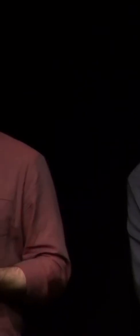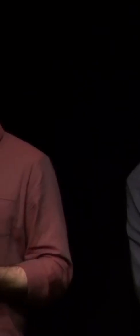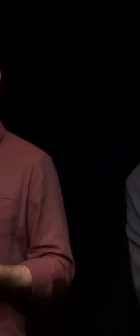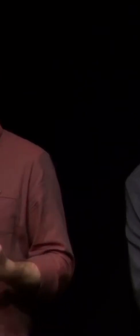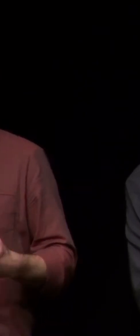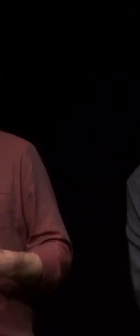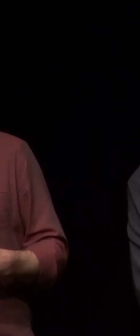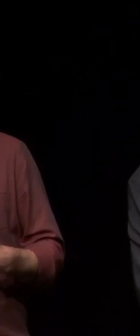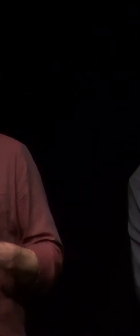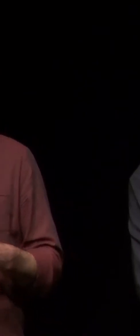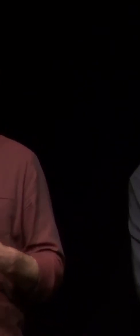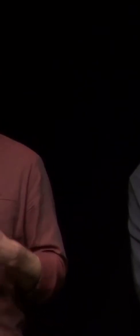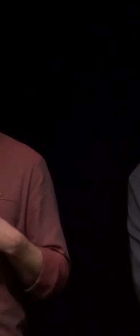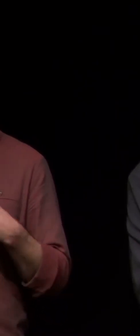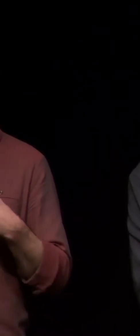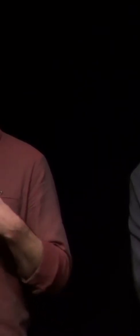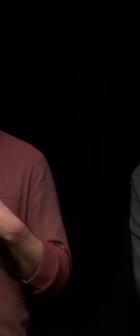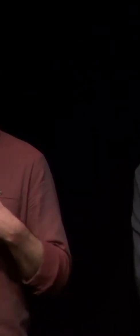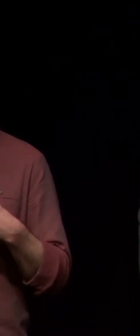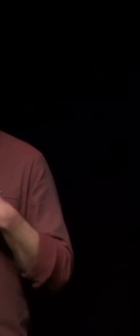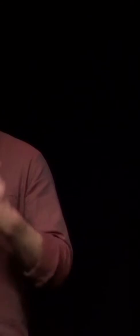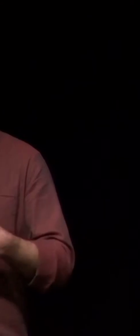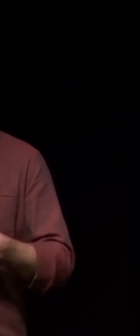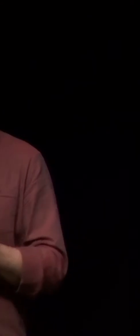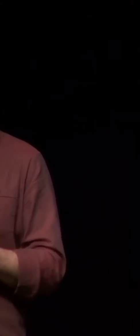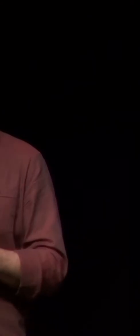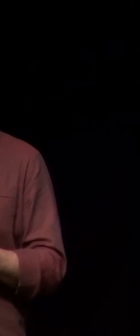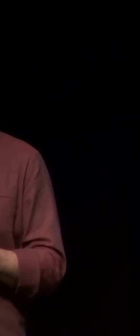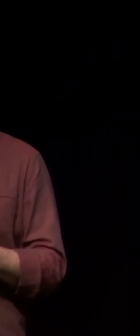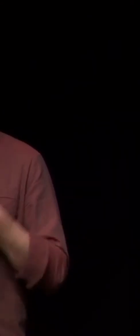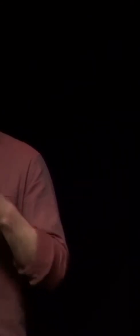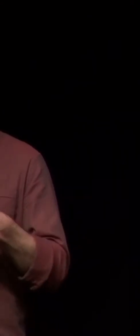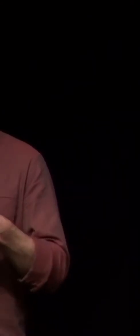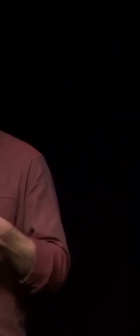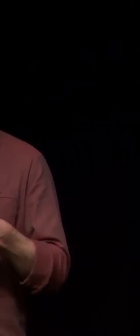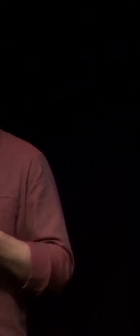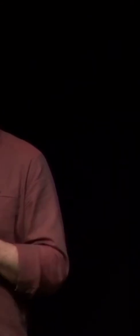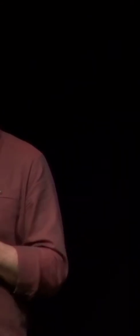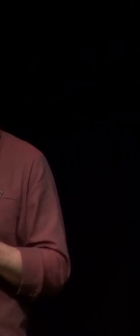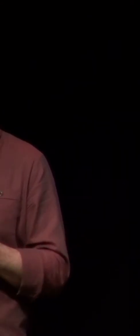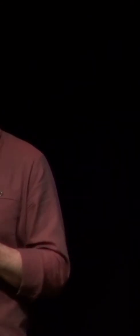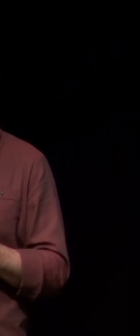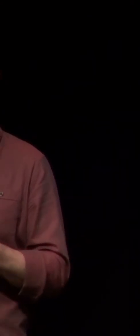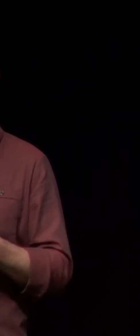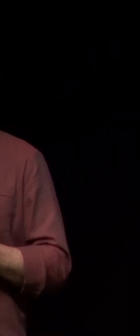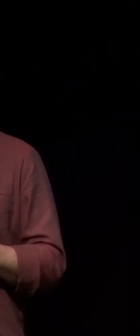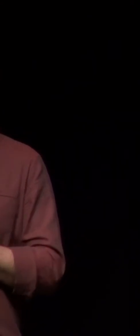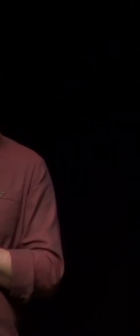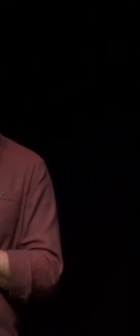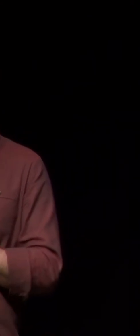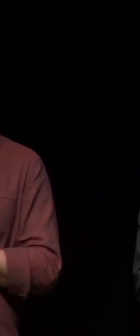optional protocol, but the commitment we heard last year or so that the Government of Canada was working